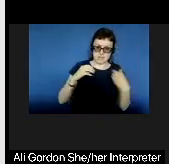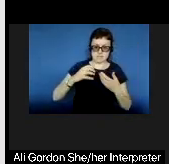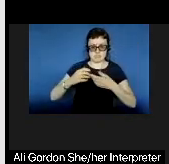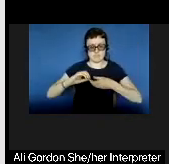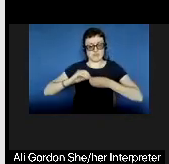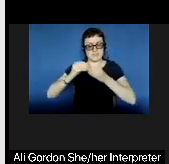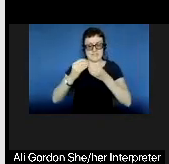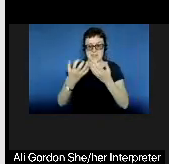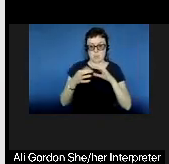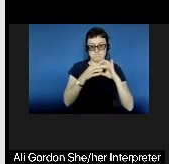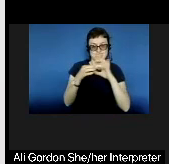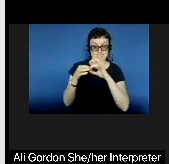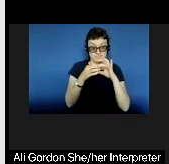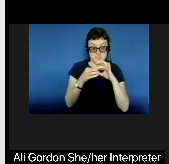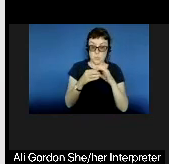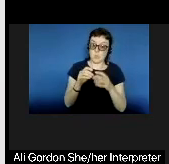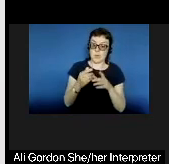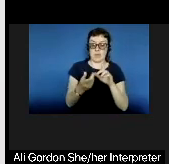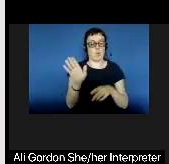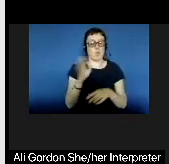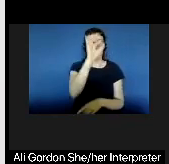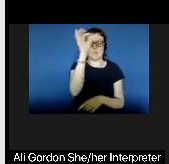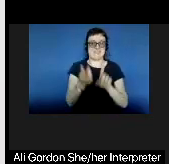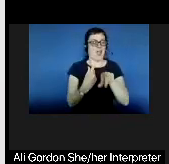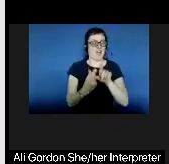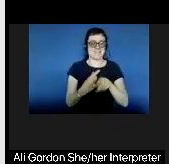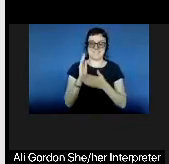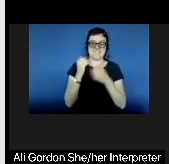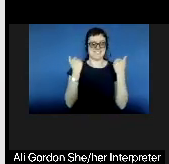don't expect to answer them all today, but they will be underpinning